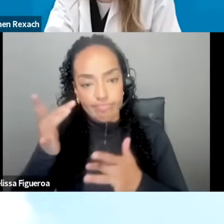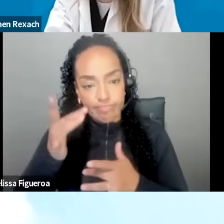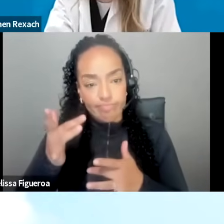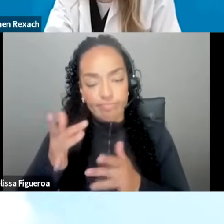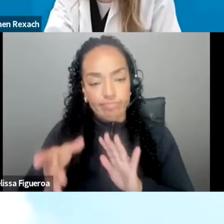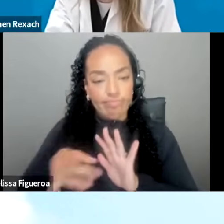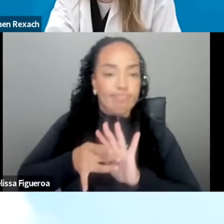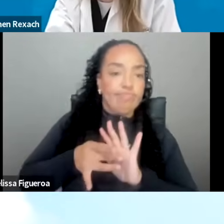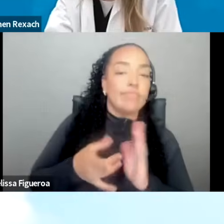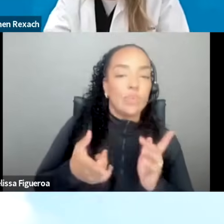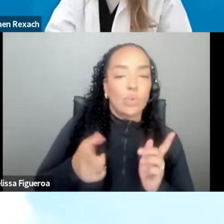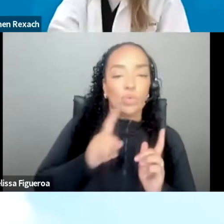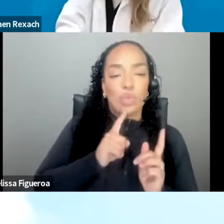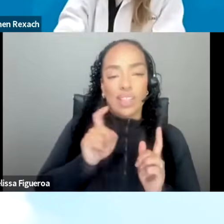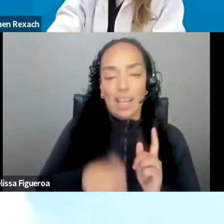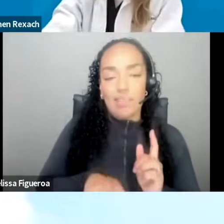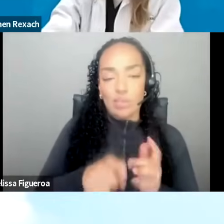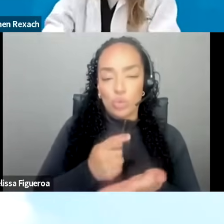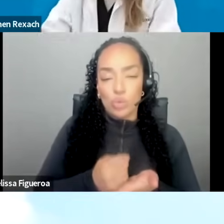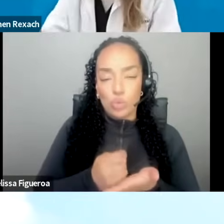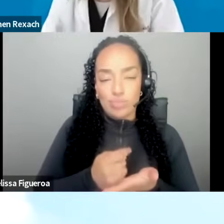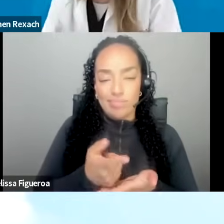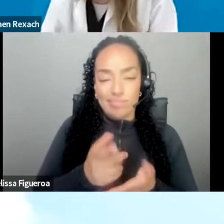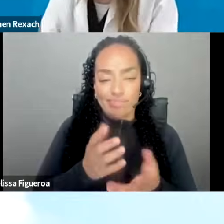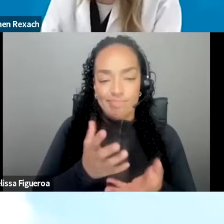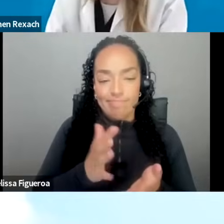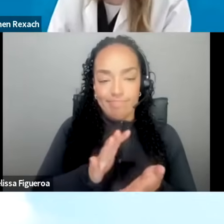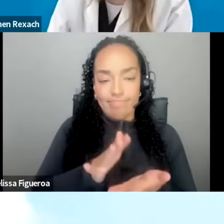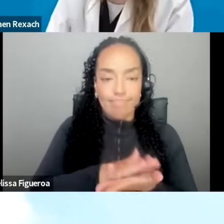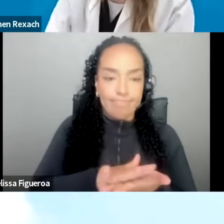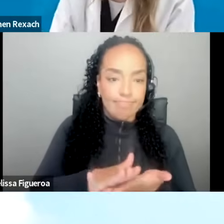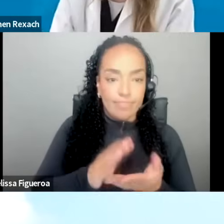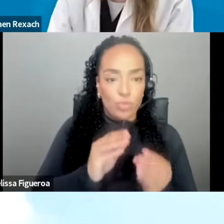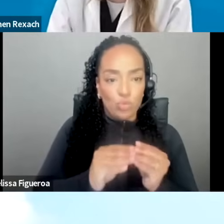is really important. That's our recommendation, that it be heat treated.